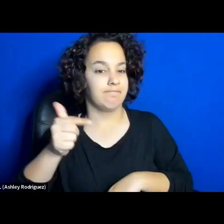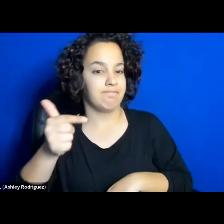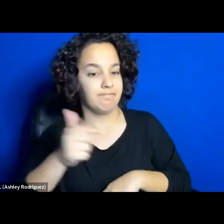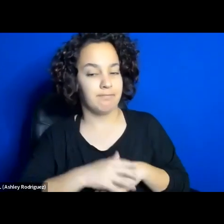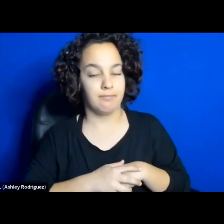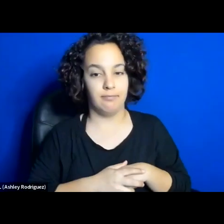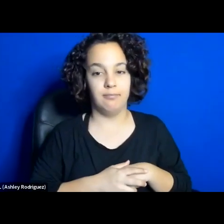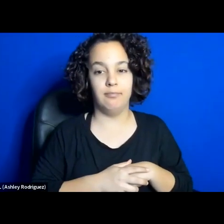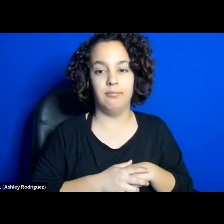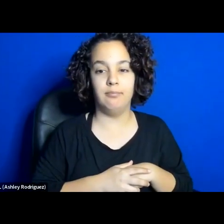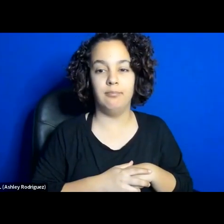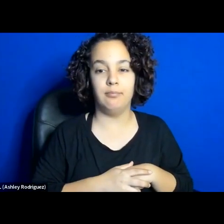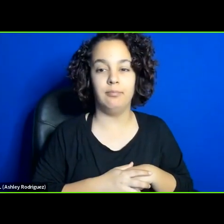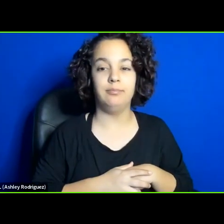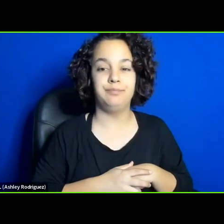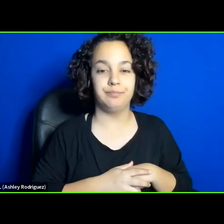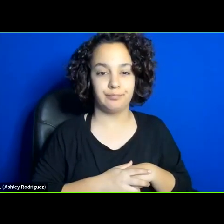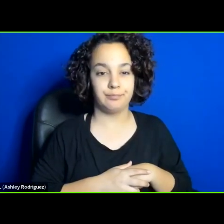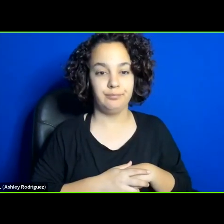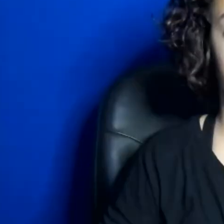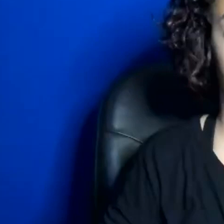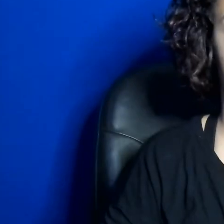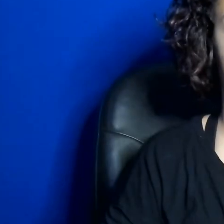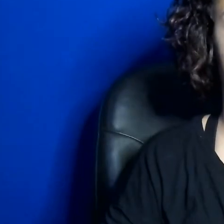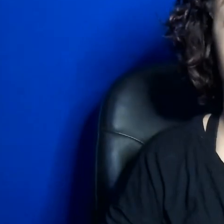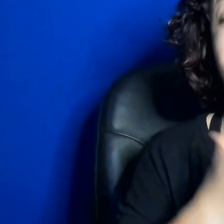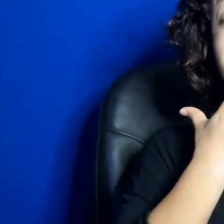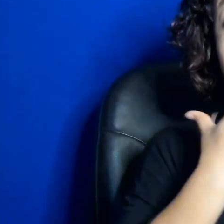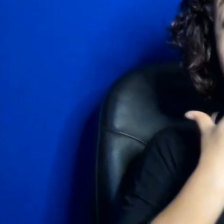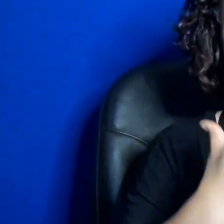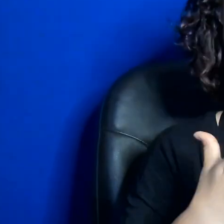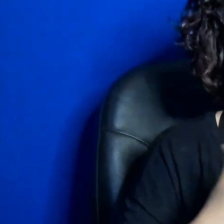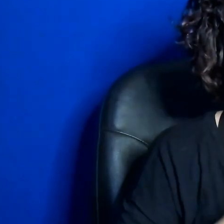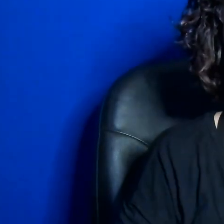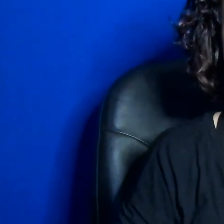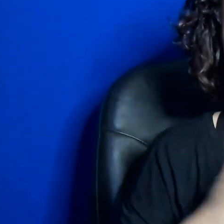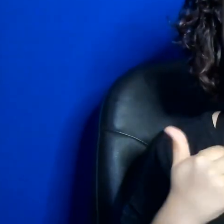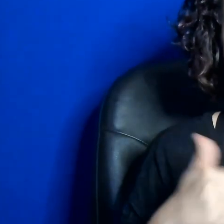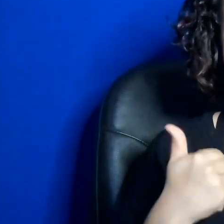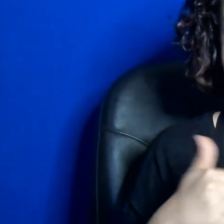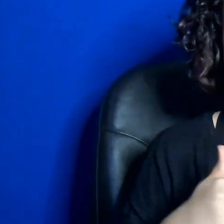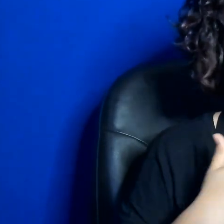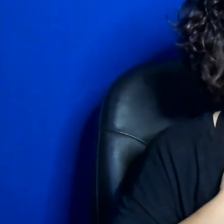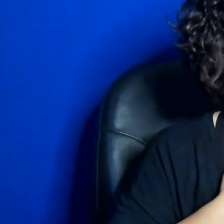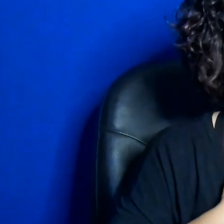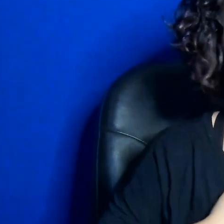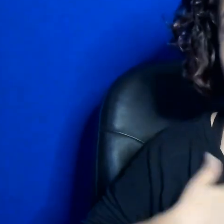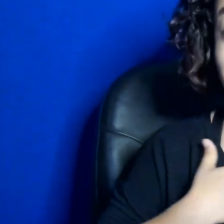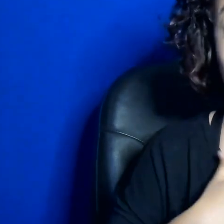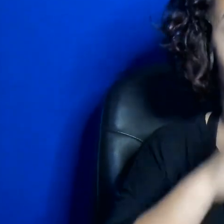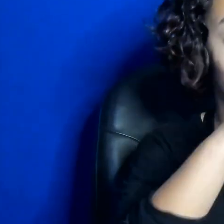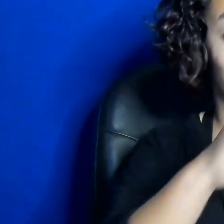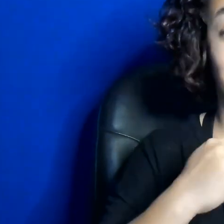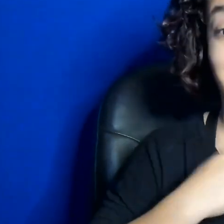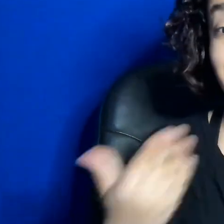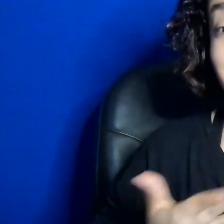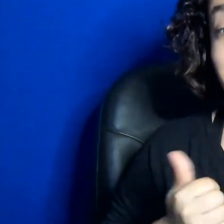Thank you, Majan. It's a great pleasure and honor to be here with all of you.